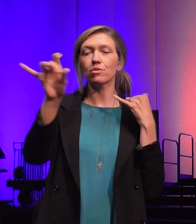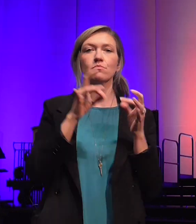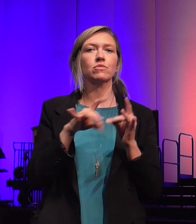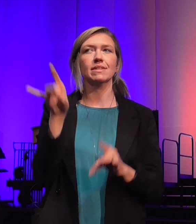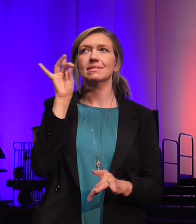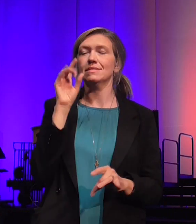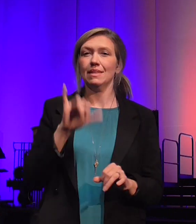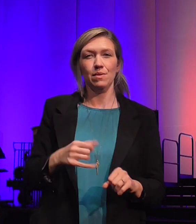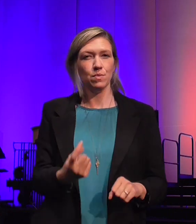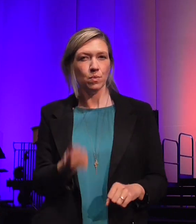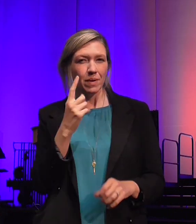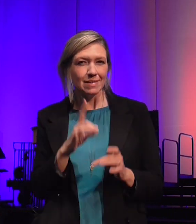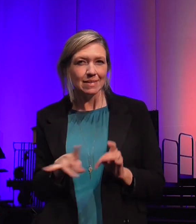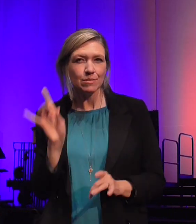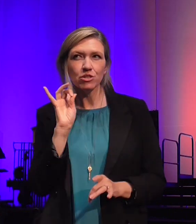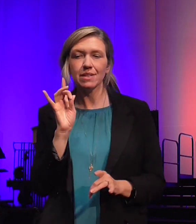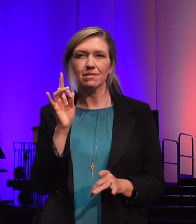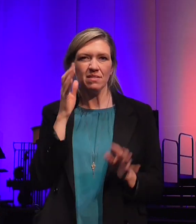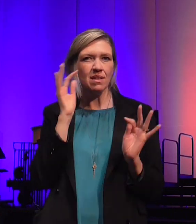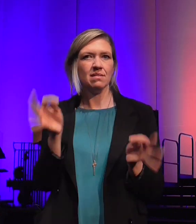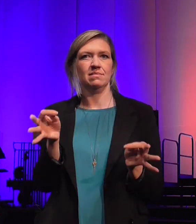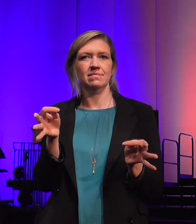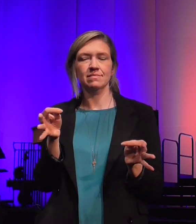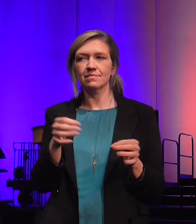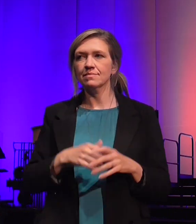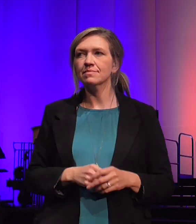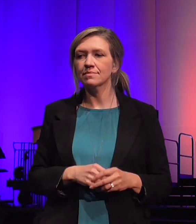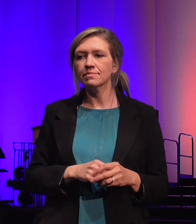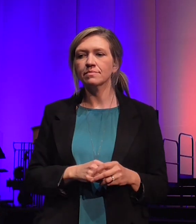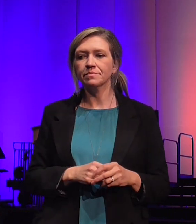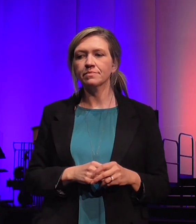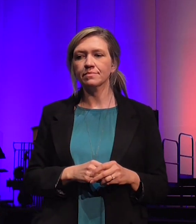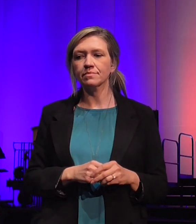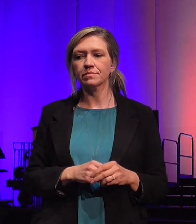of the one Spirit, the Absolute,